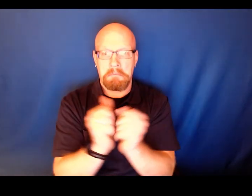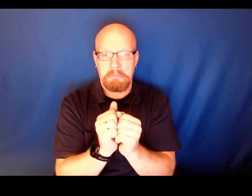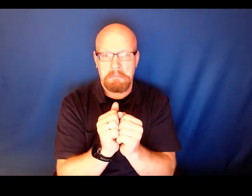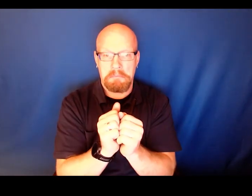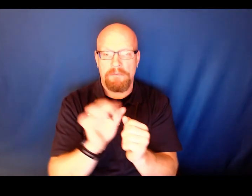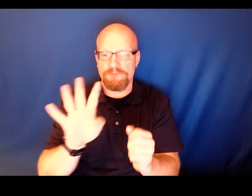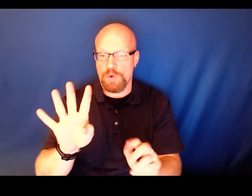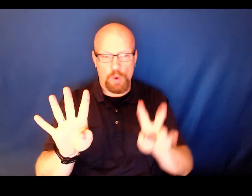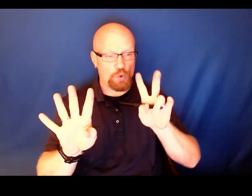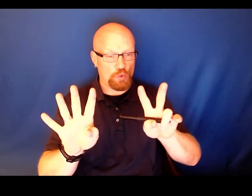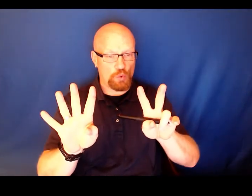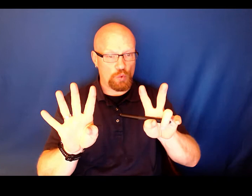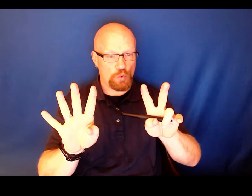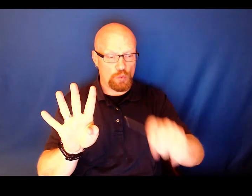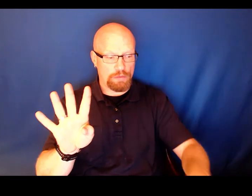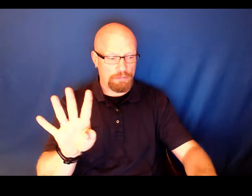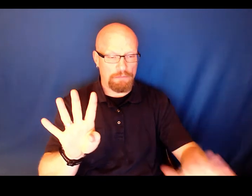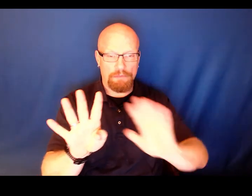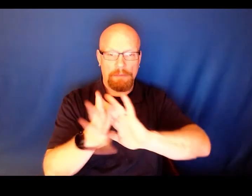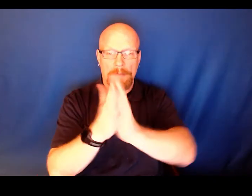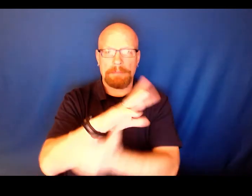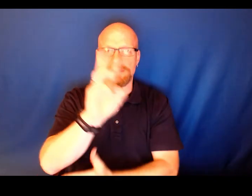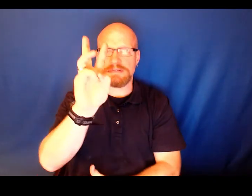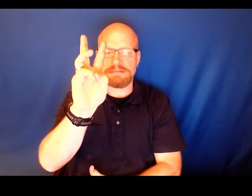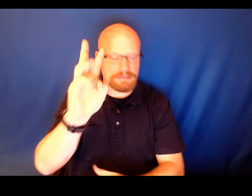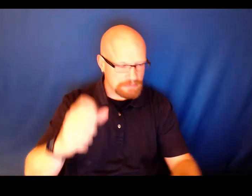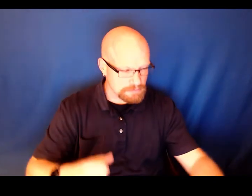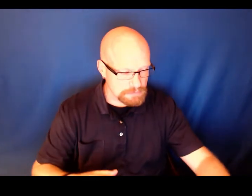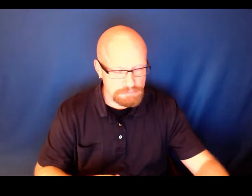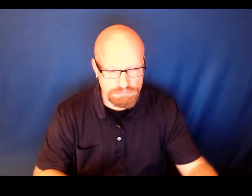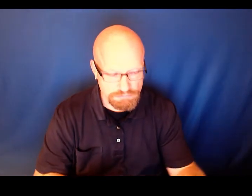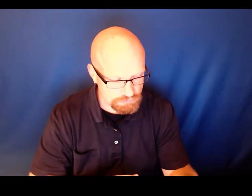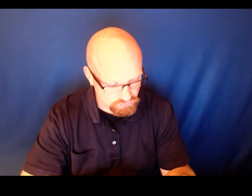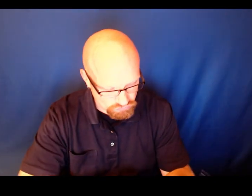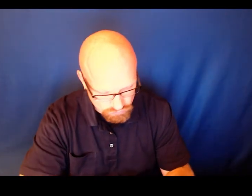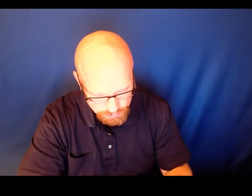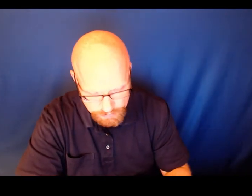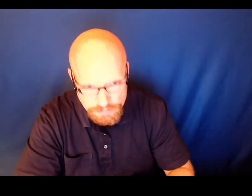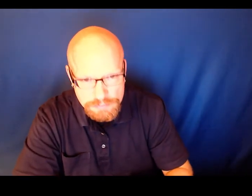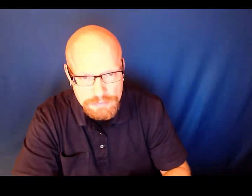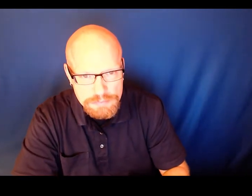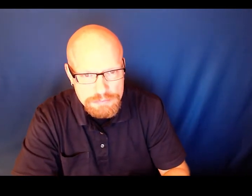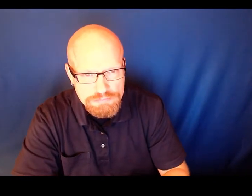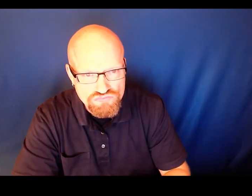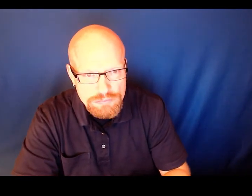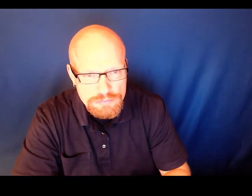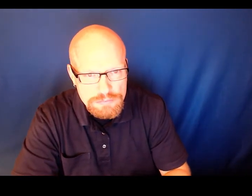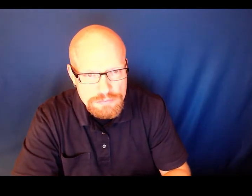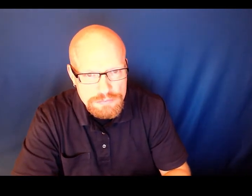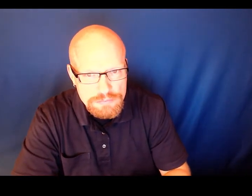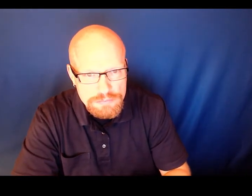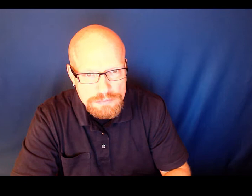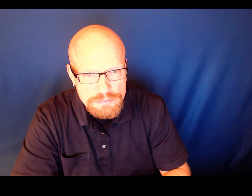Okay, we can combine those. 4x plus 2x is 6x.